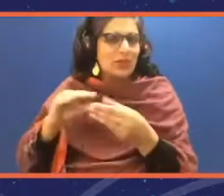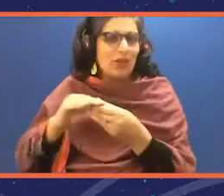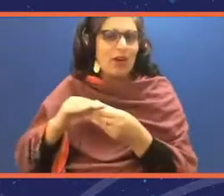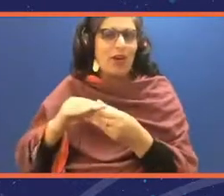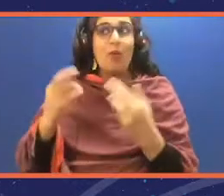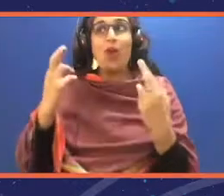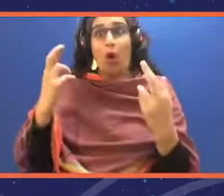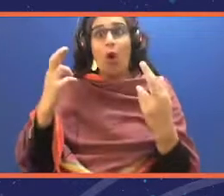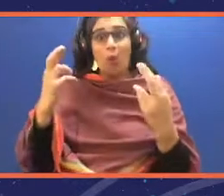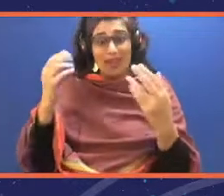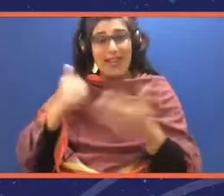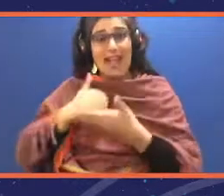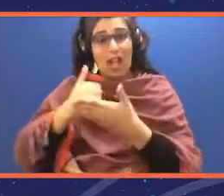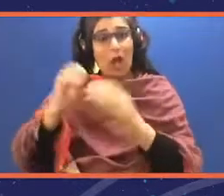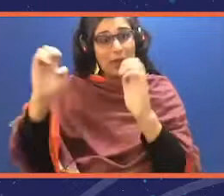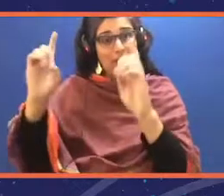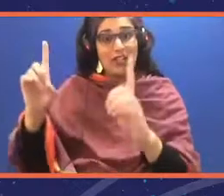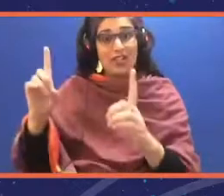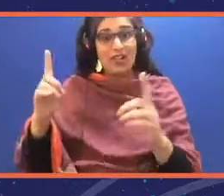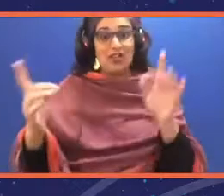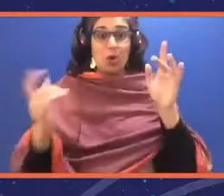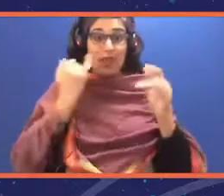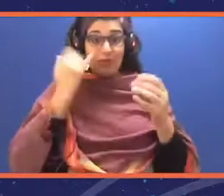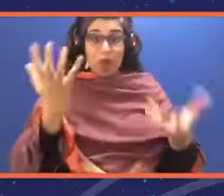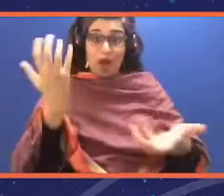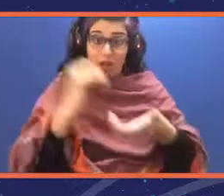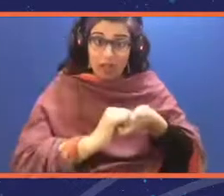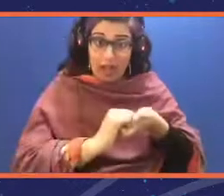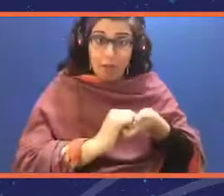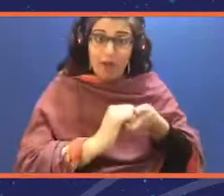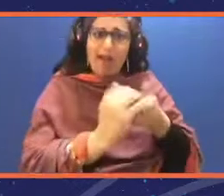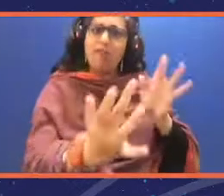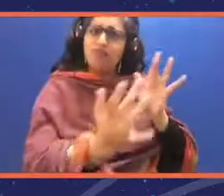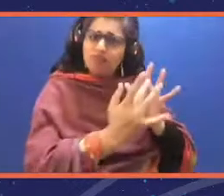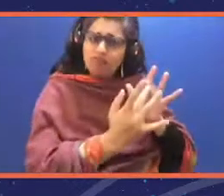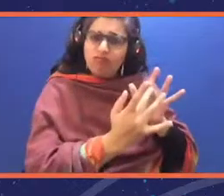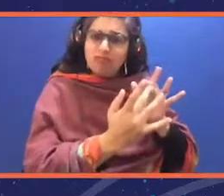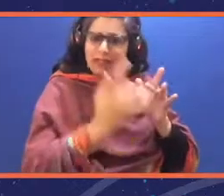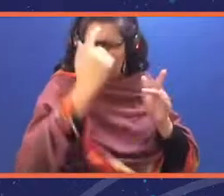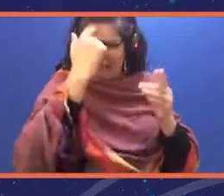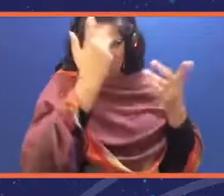reach out if you want to collaborate. And I think that's about it, right?